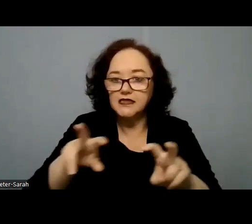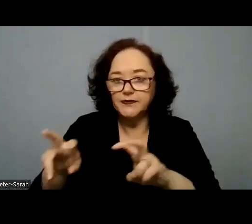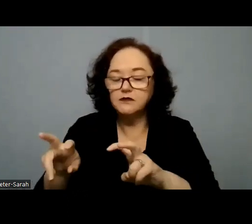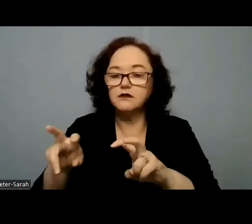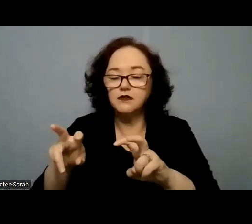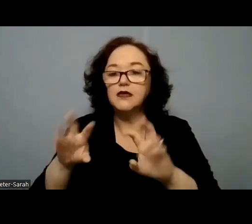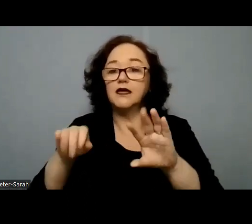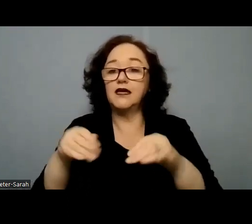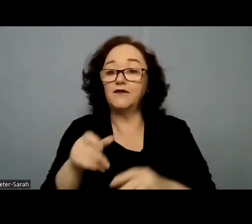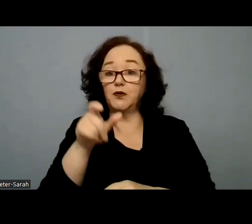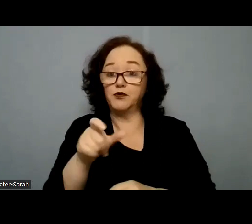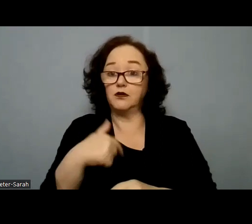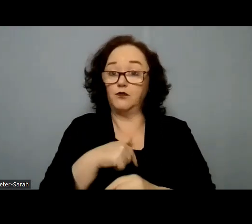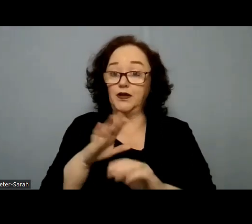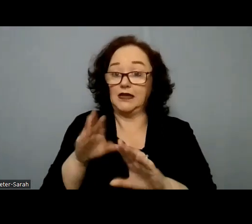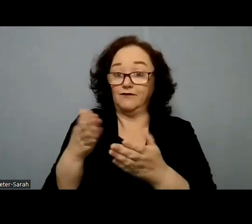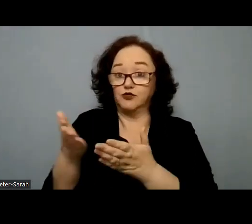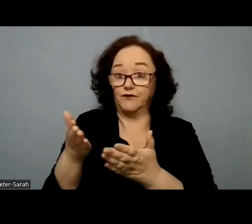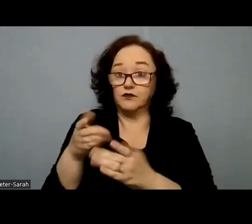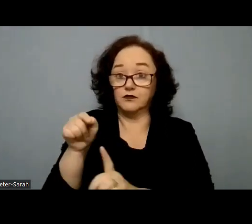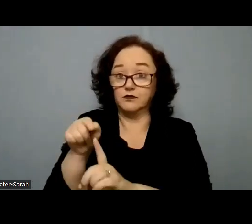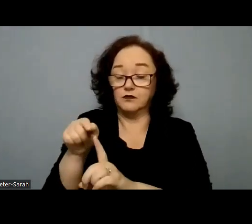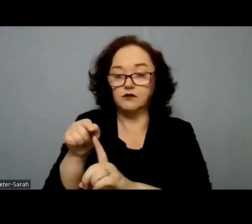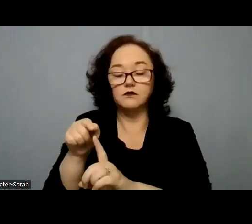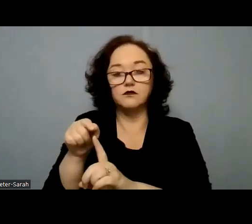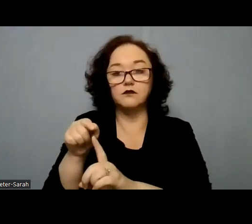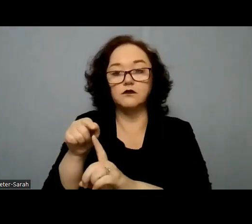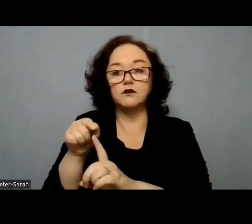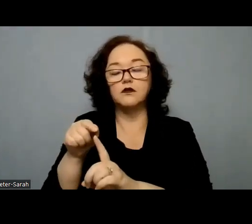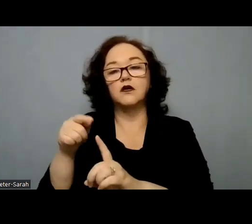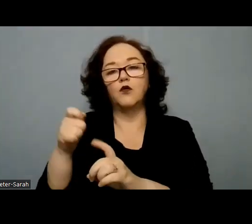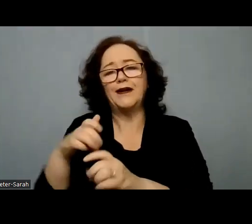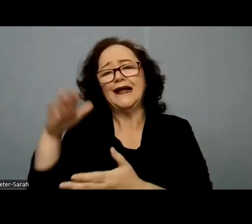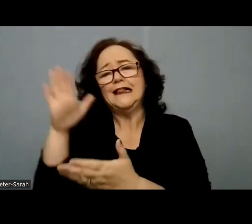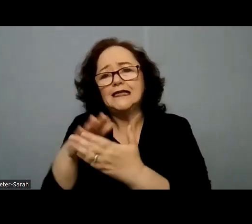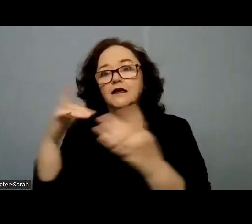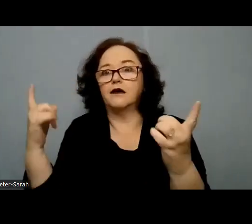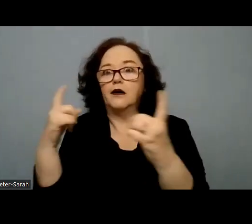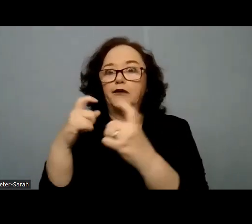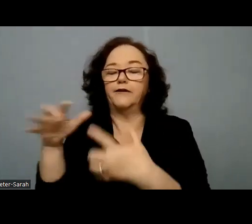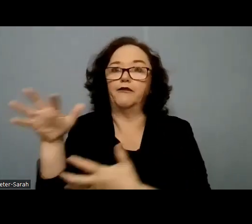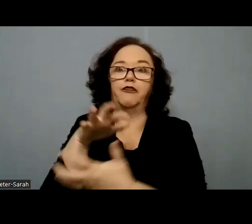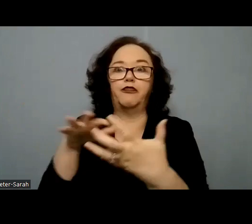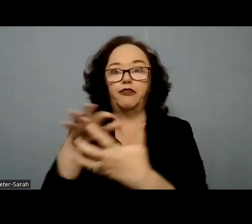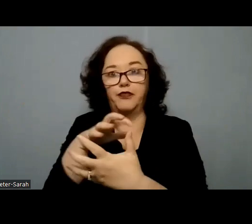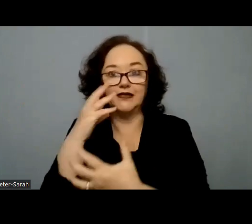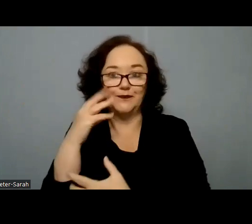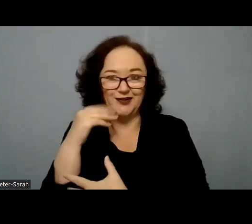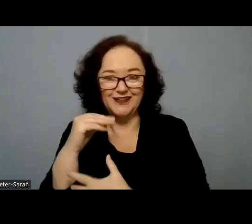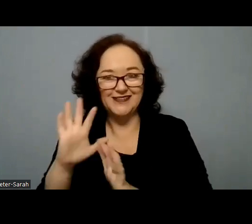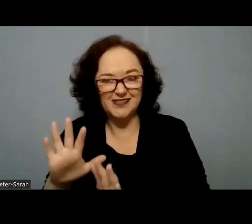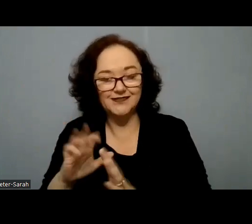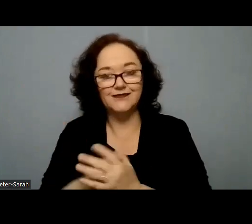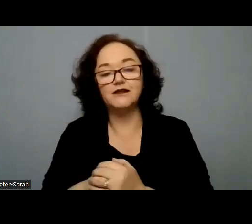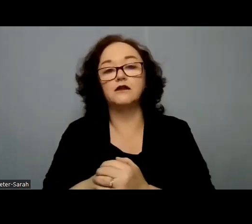person that we're serving a unique and least complicated experience as possible. We are also